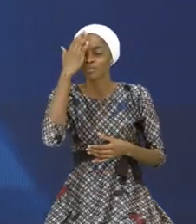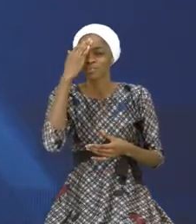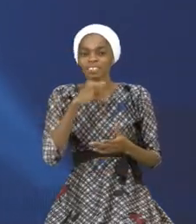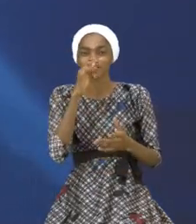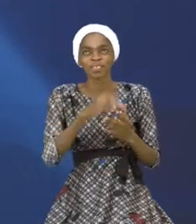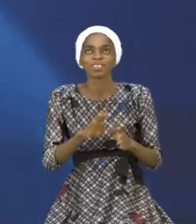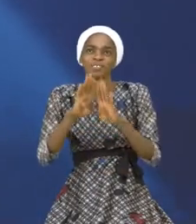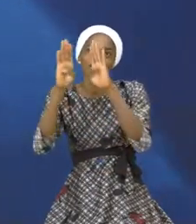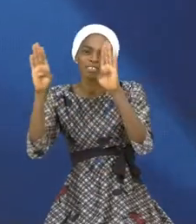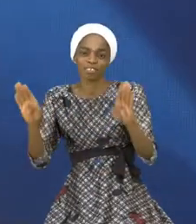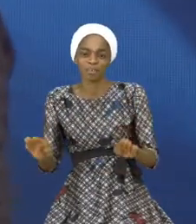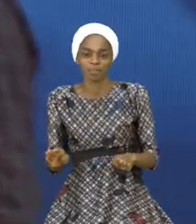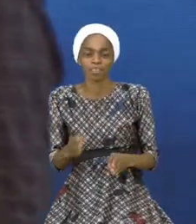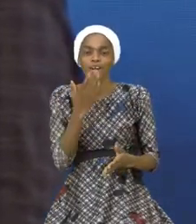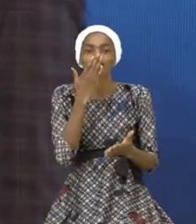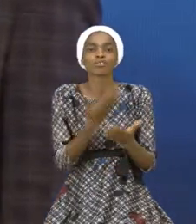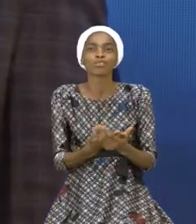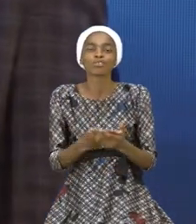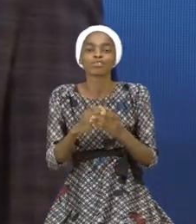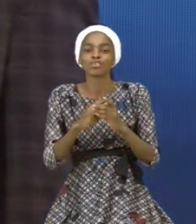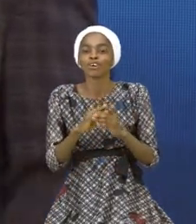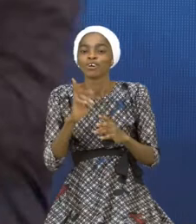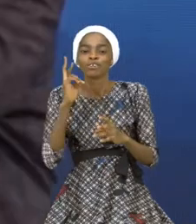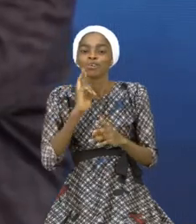good restaurant? You say, no,